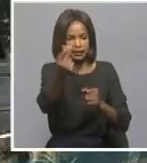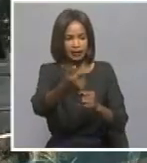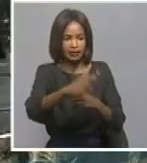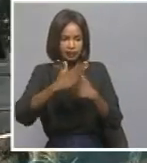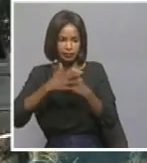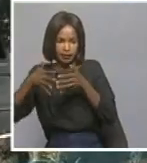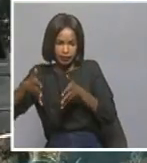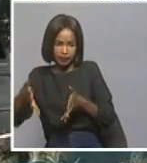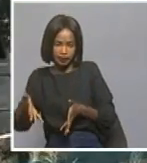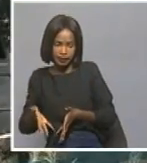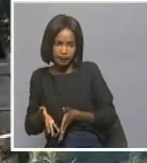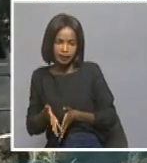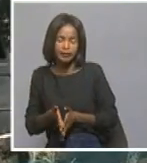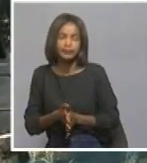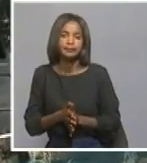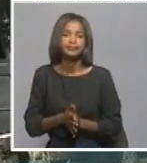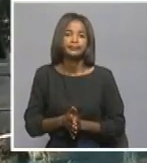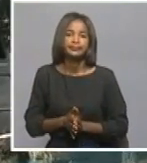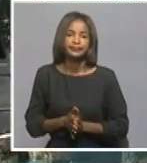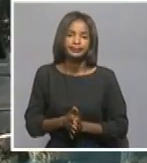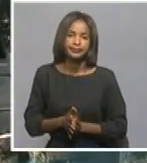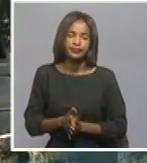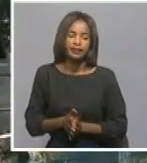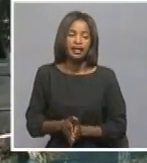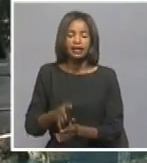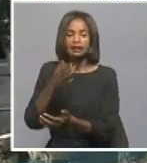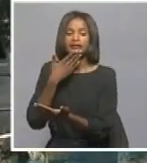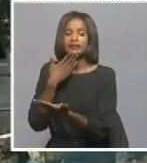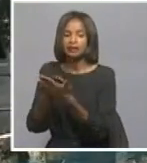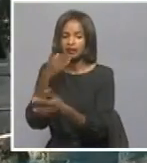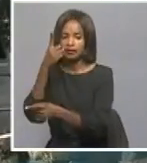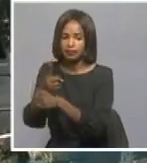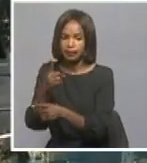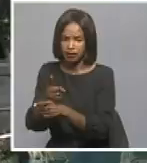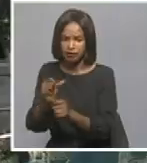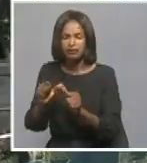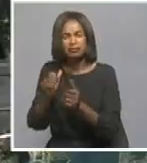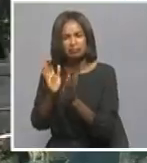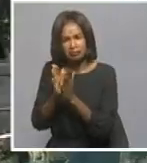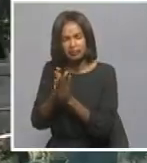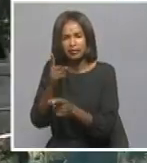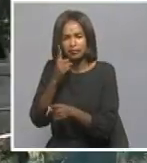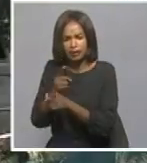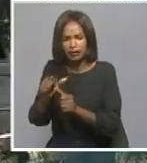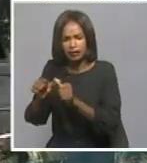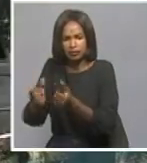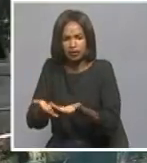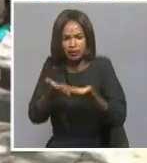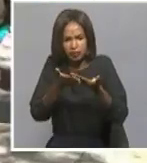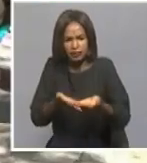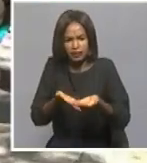Balasinte, as well as other flooded areas. Government need to continue assisting vulnerable people in the same